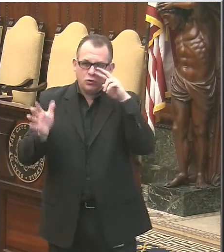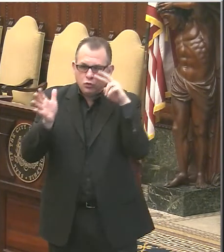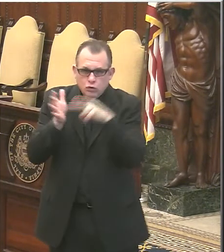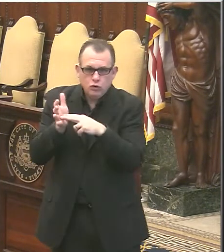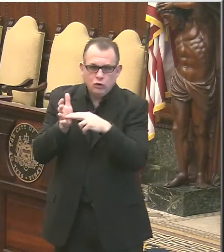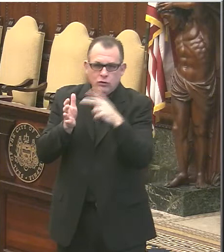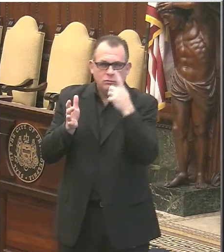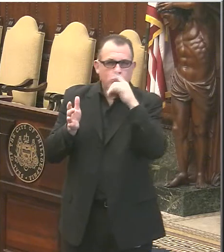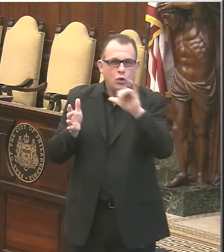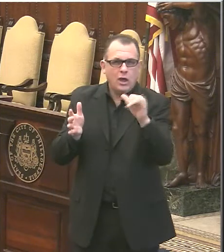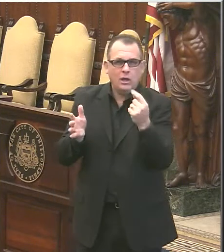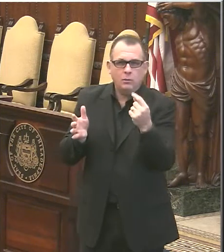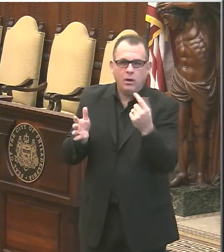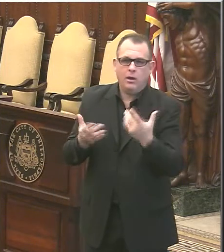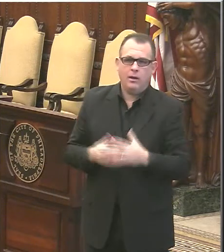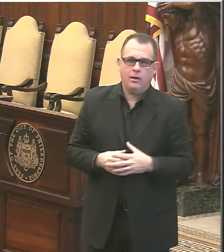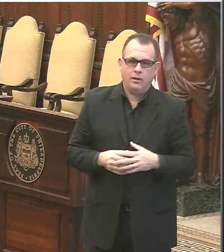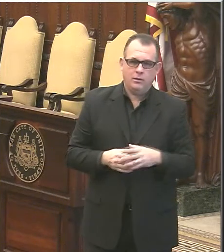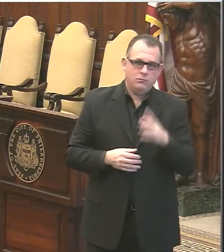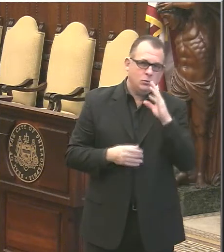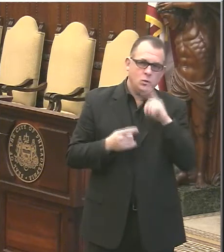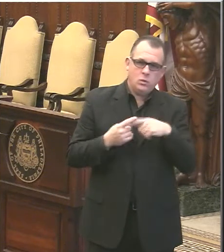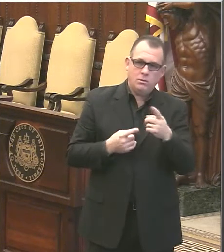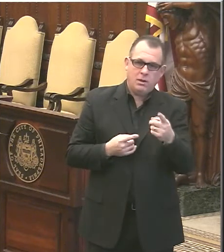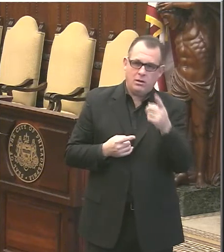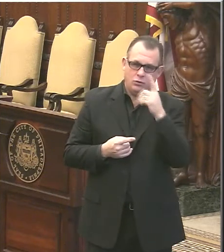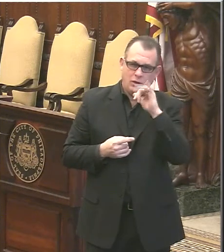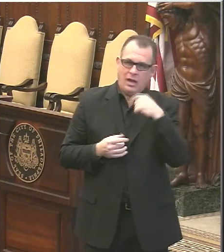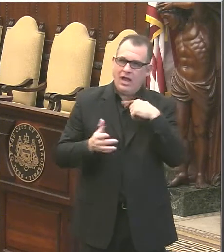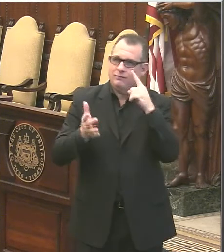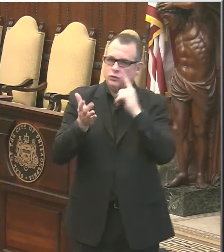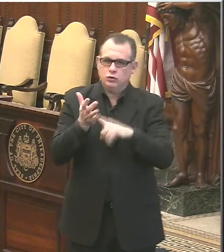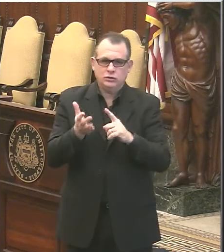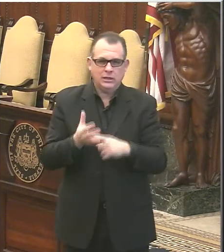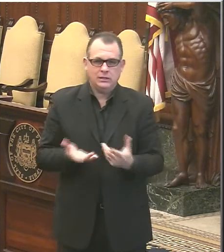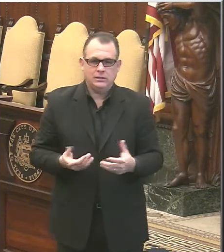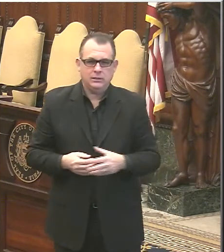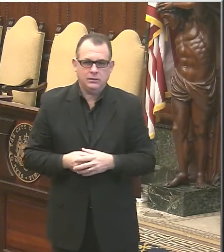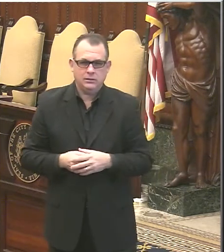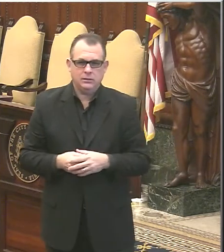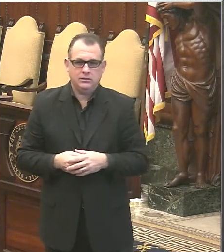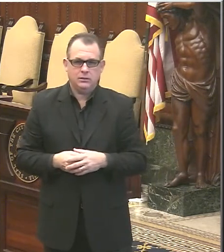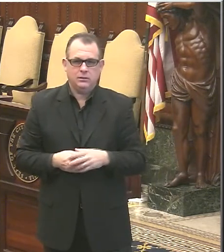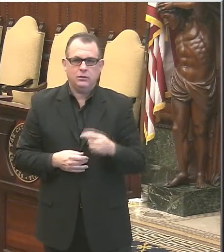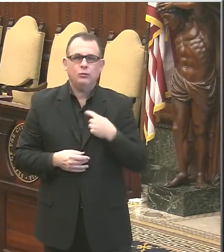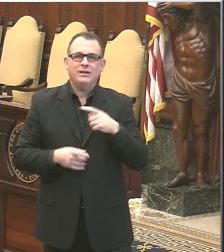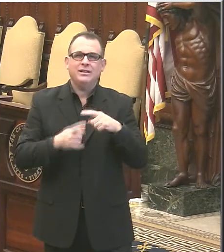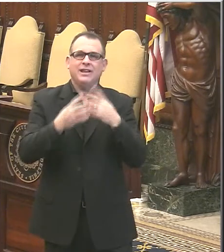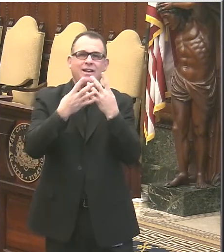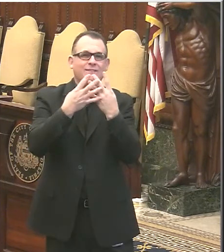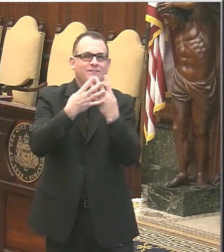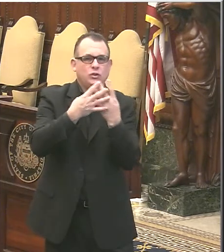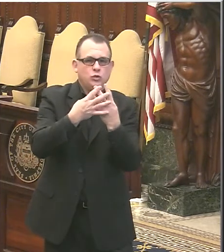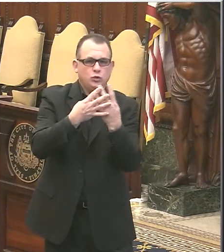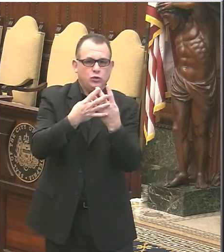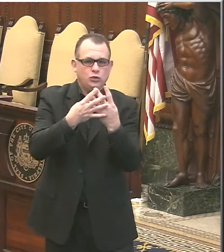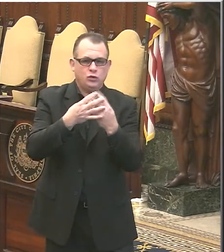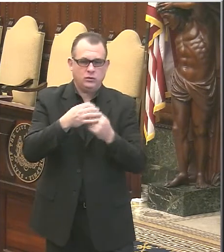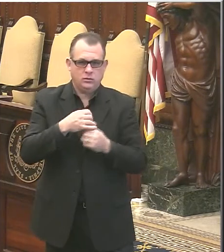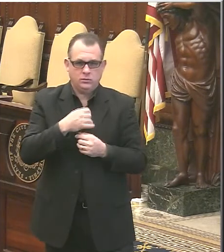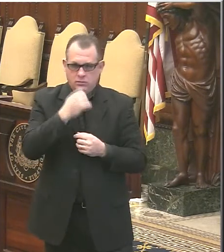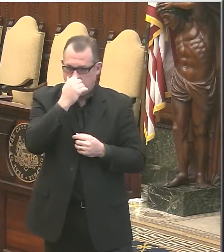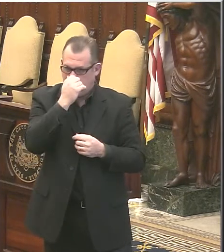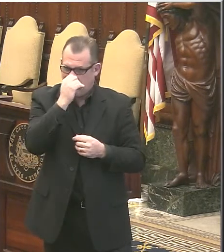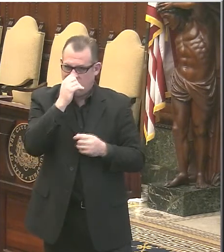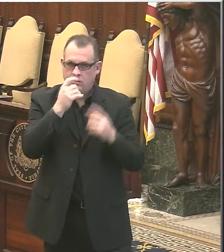look and see what these masks that you're talking about looks like. And what you're looking for is a filter that's over their mouth